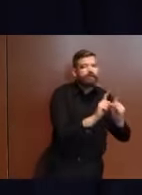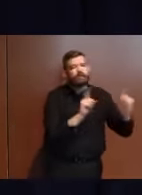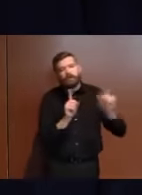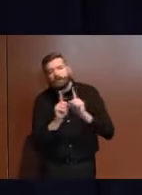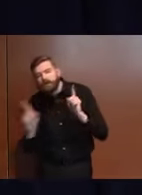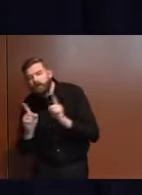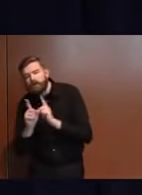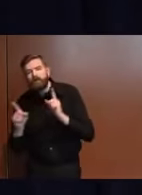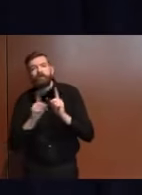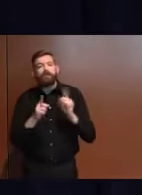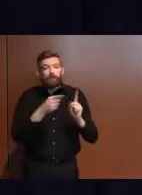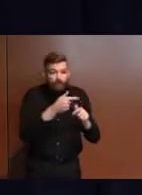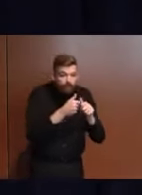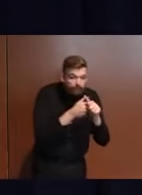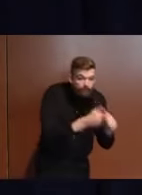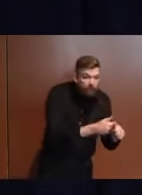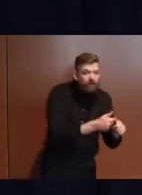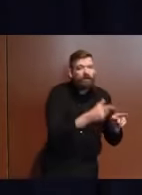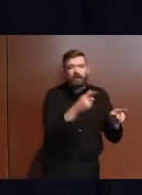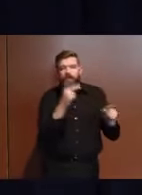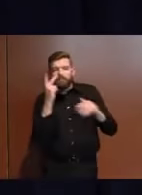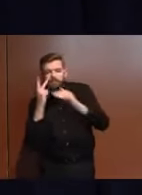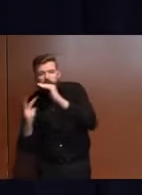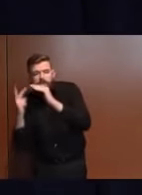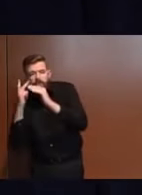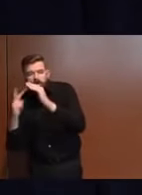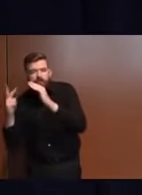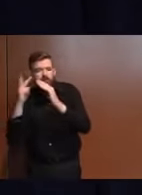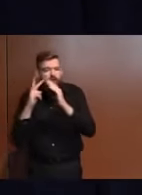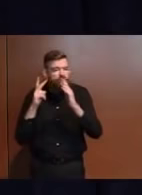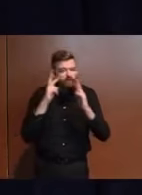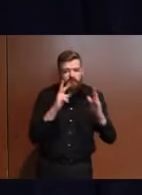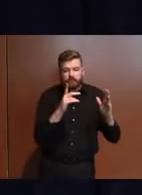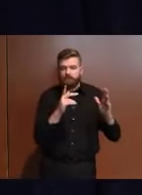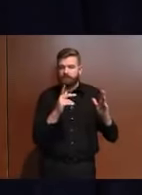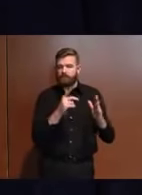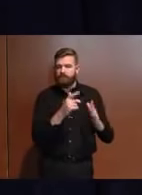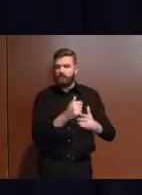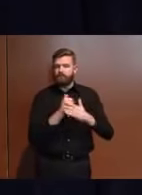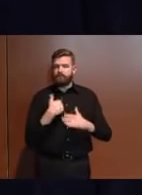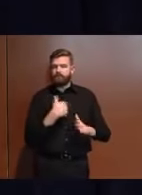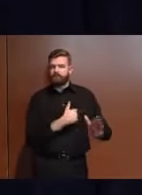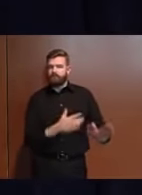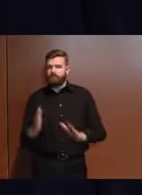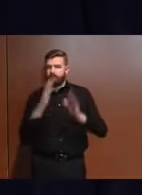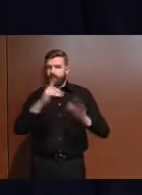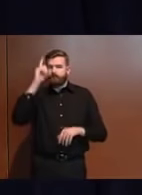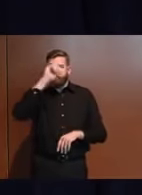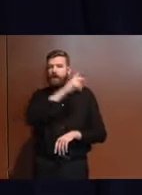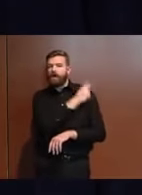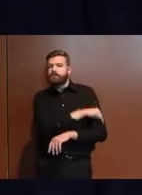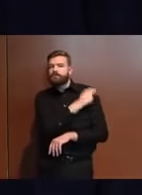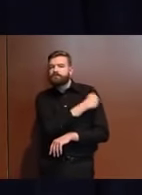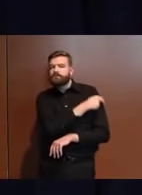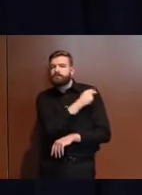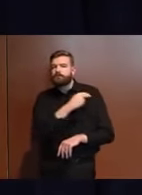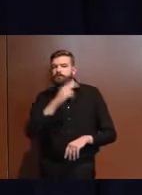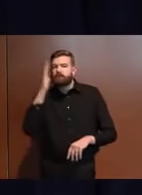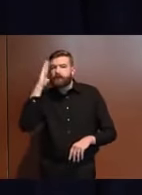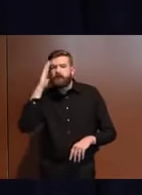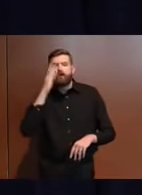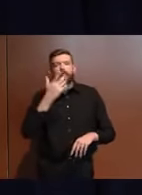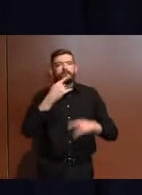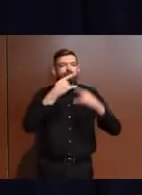we've been stressing. It helps us plan both for bed capacity and distribution and use of resources such as